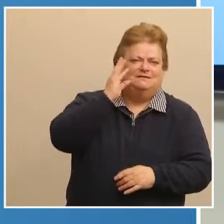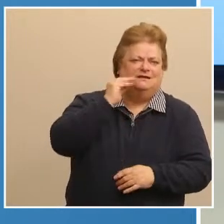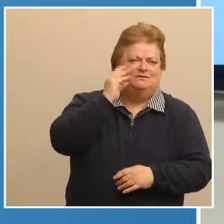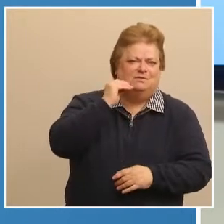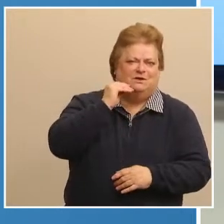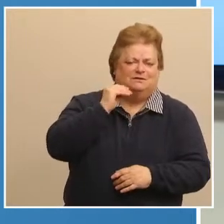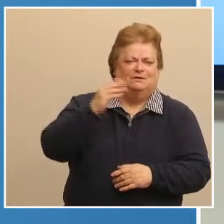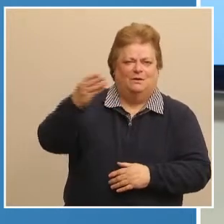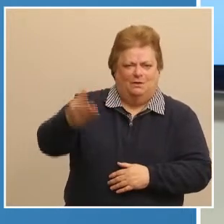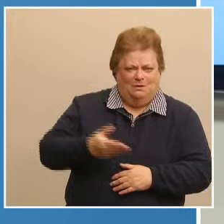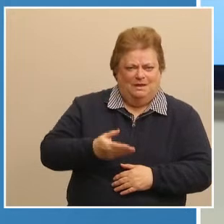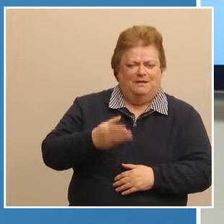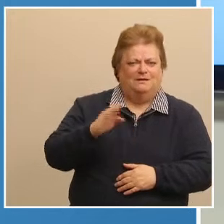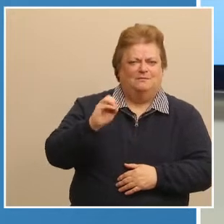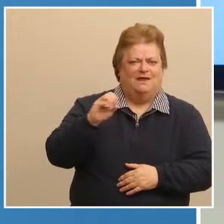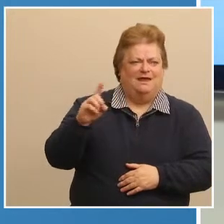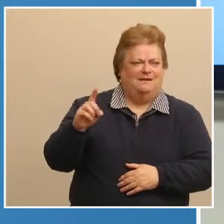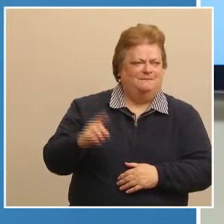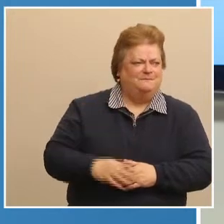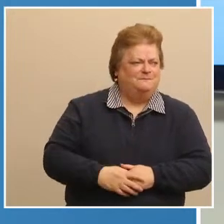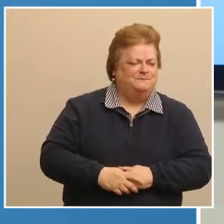experience. Welcome, Ed.